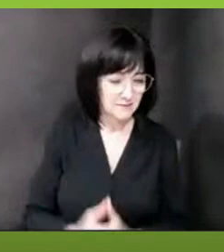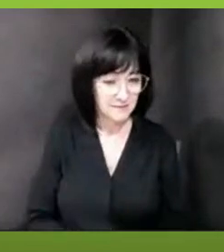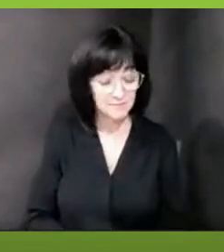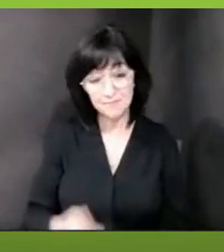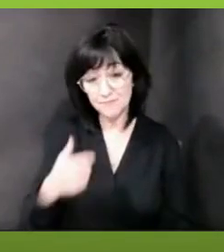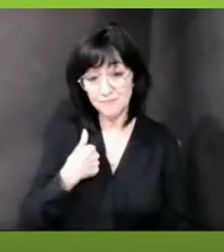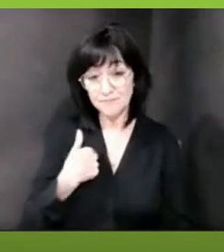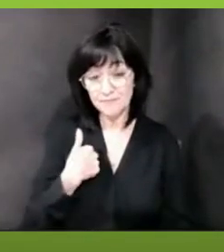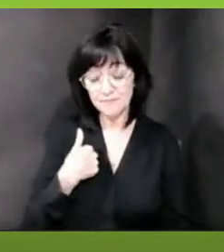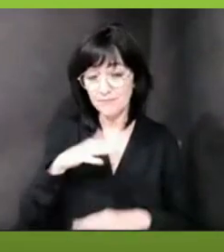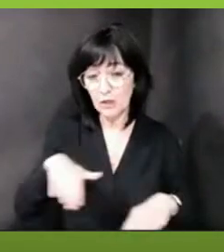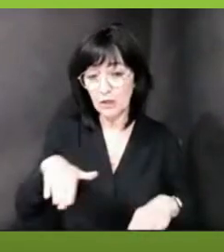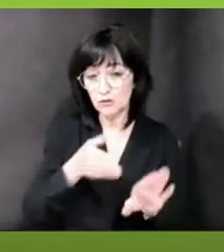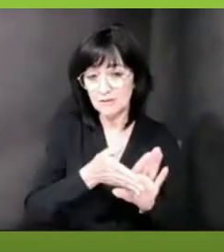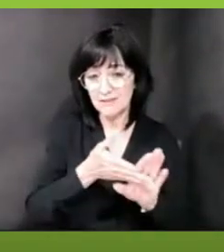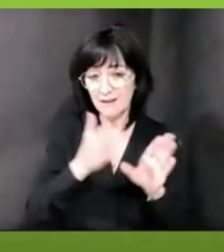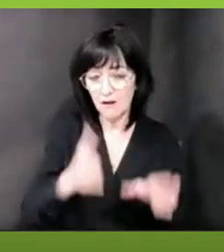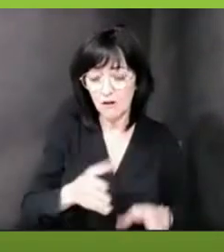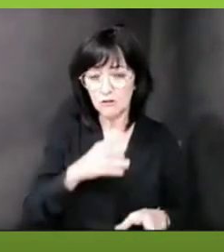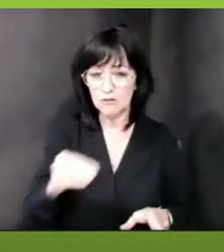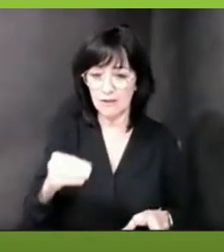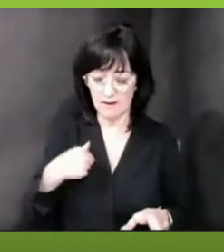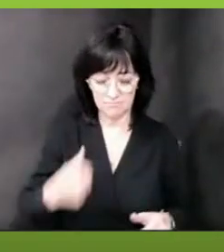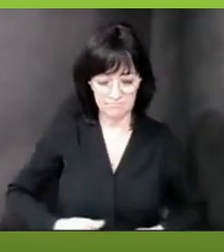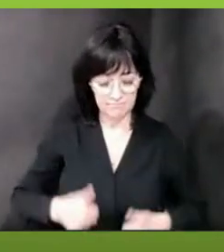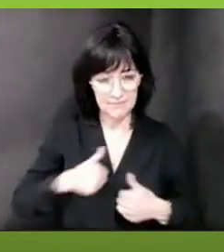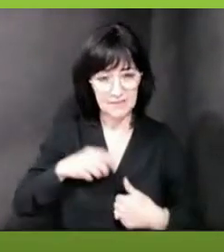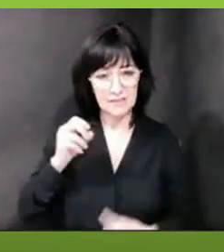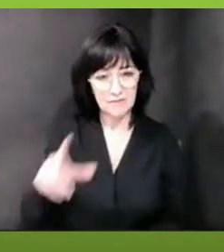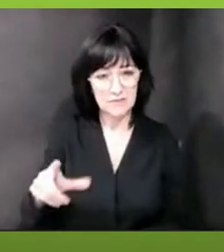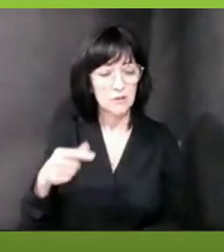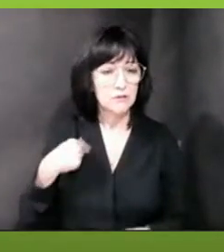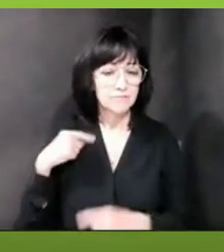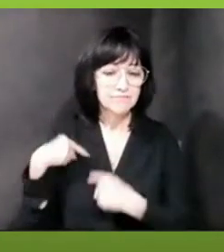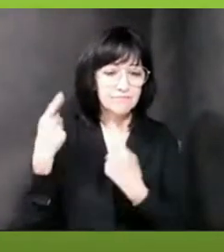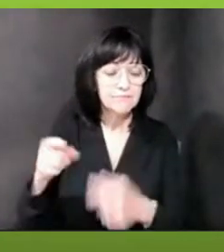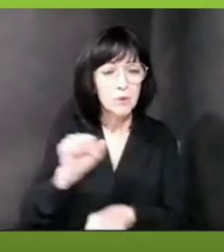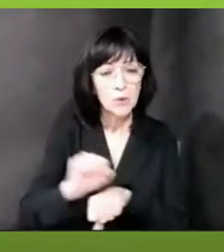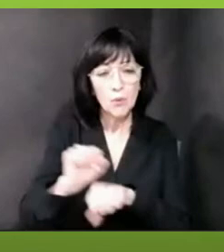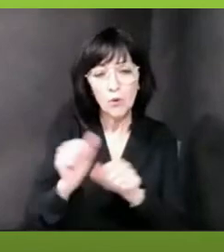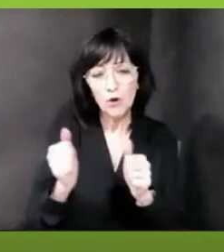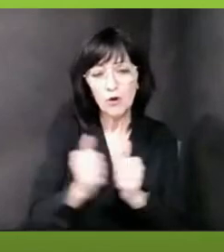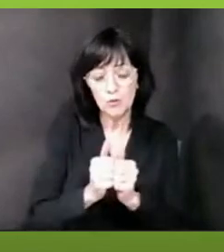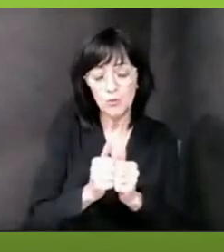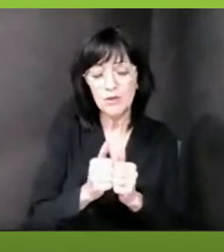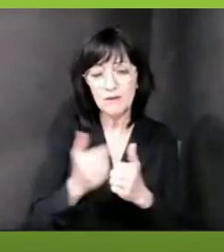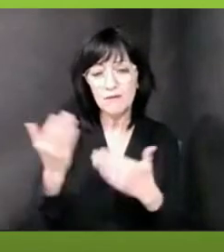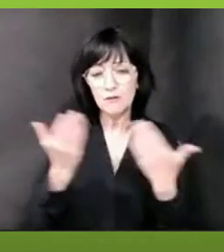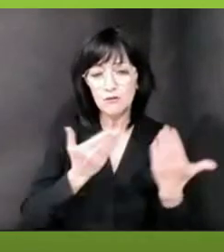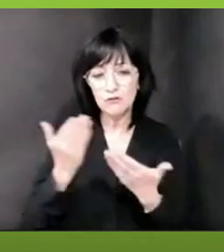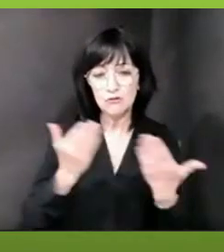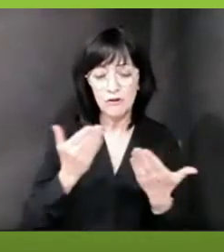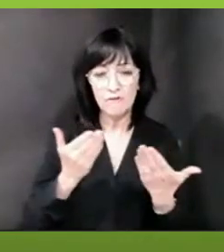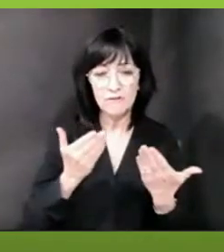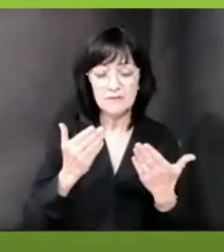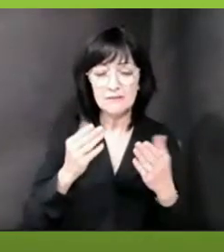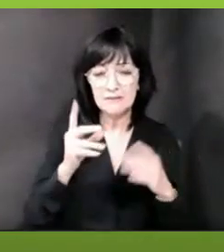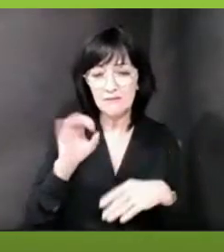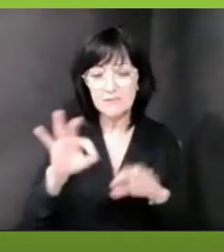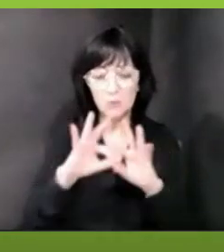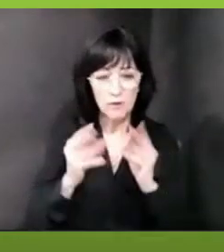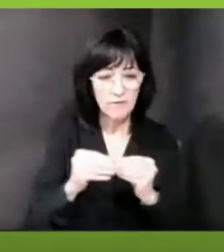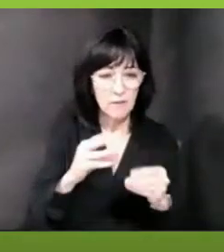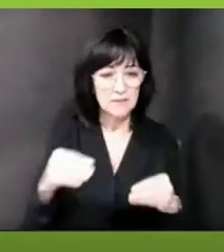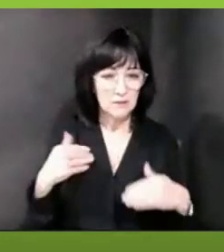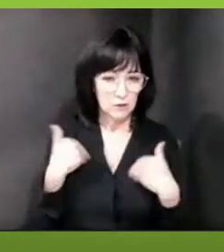spent my career working with youth and families in a variety of settings. I'm thrilled to be here today with all of you